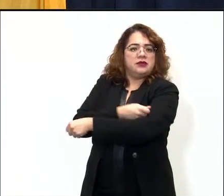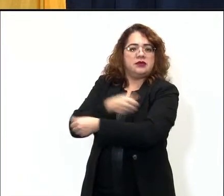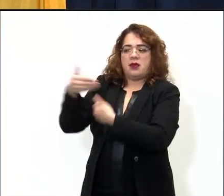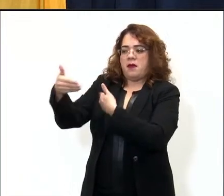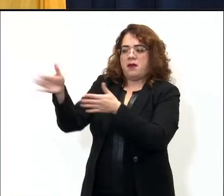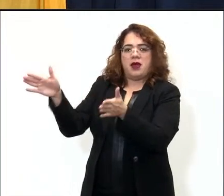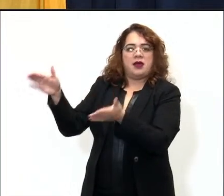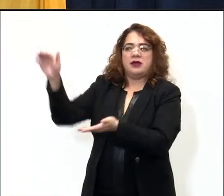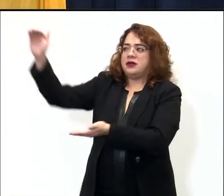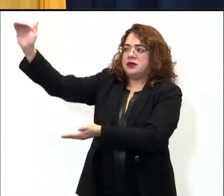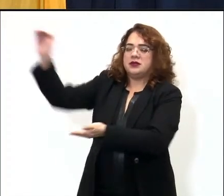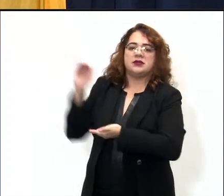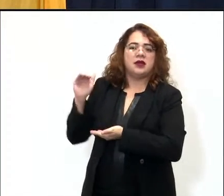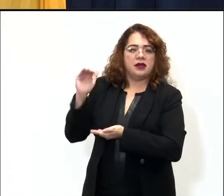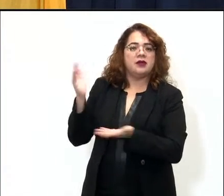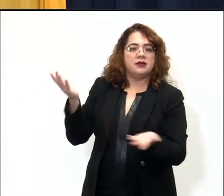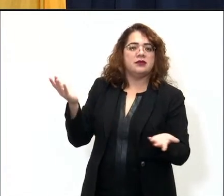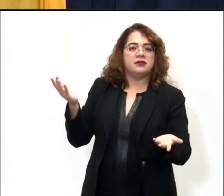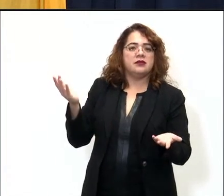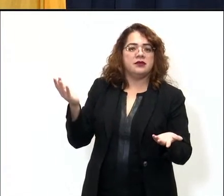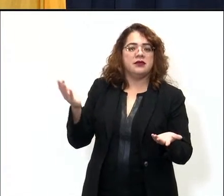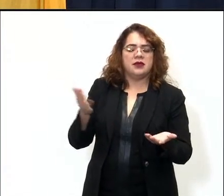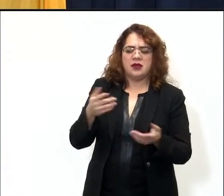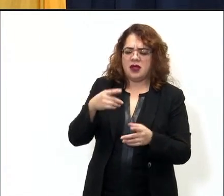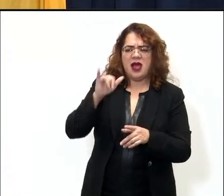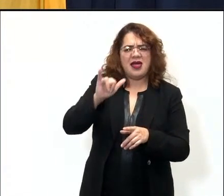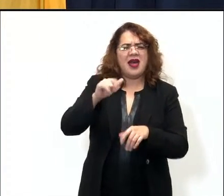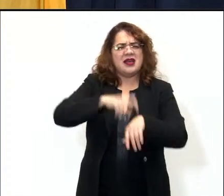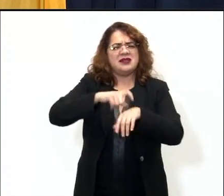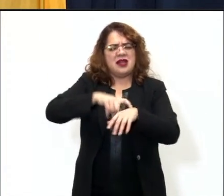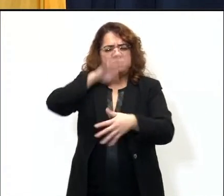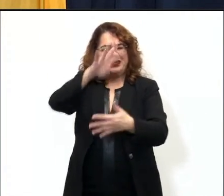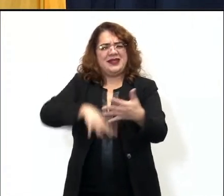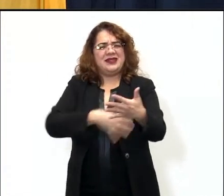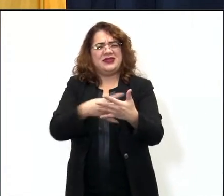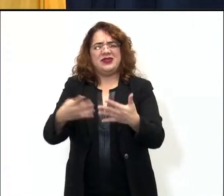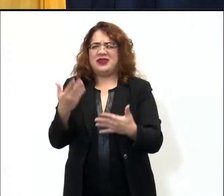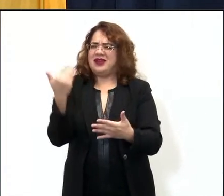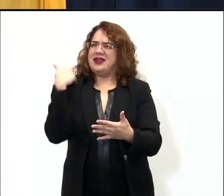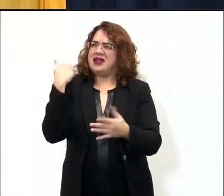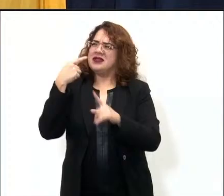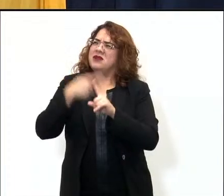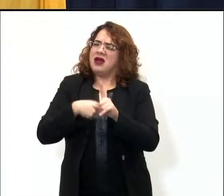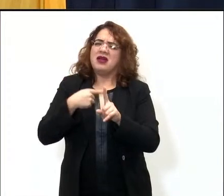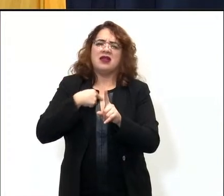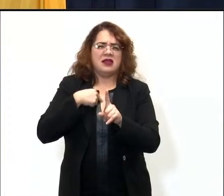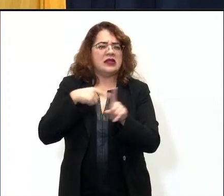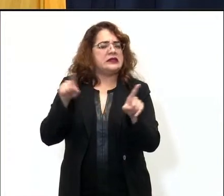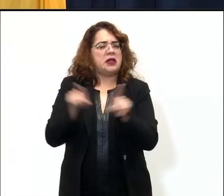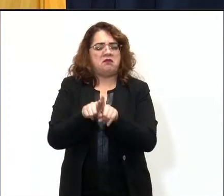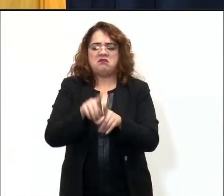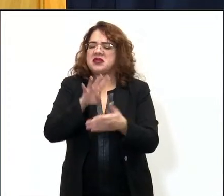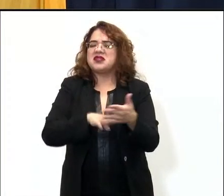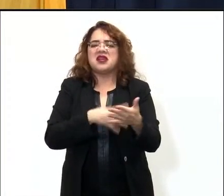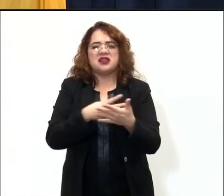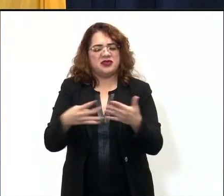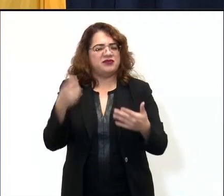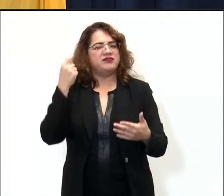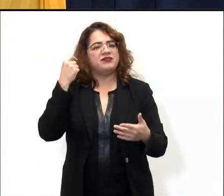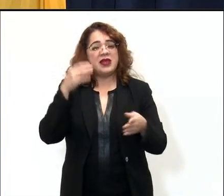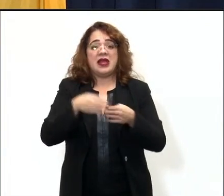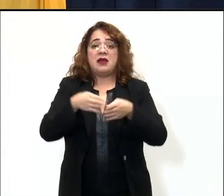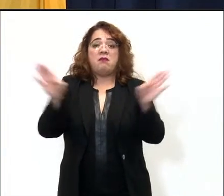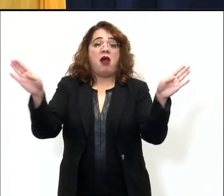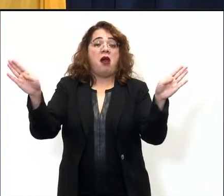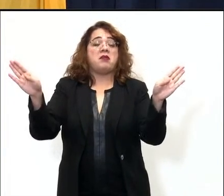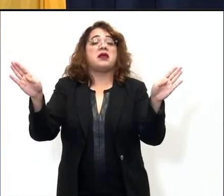month ago is still the likely timeline. General public vaccinations are likely not going to start till